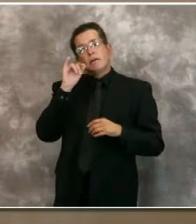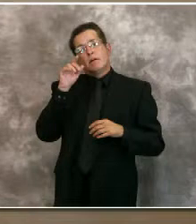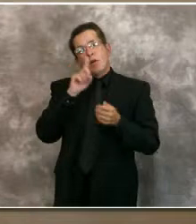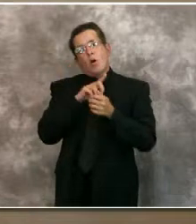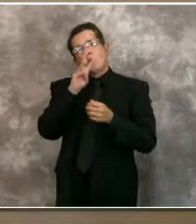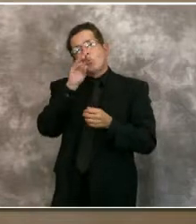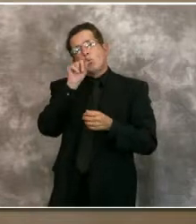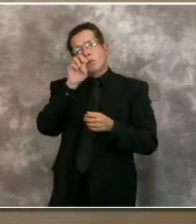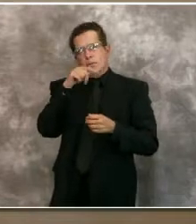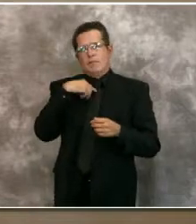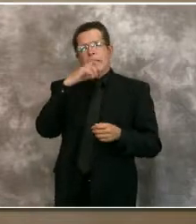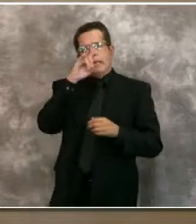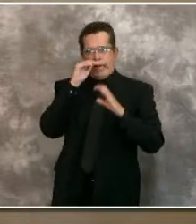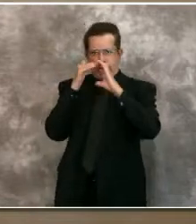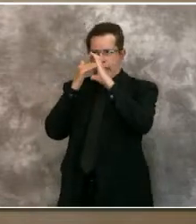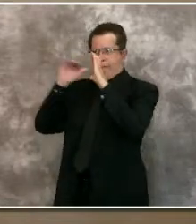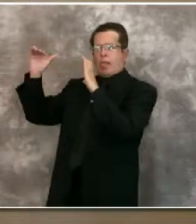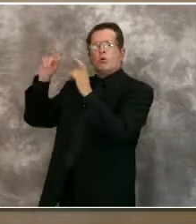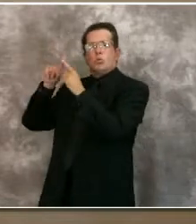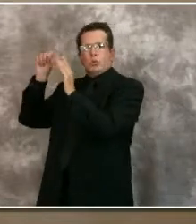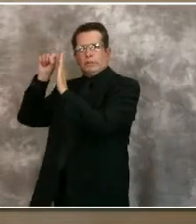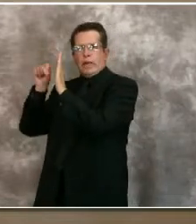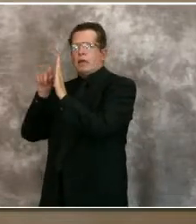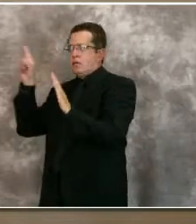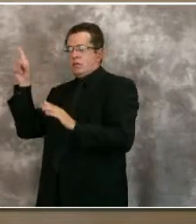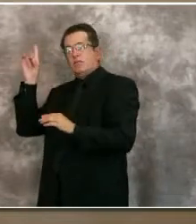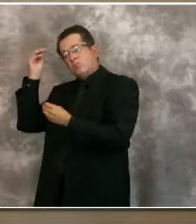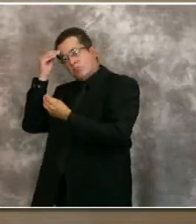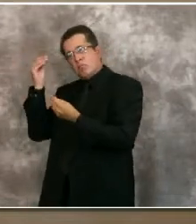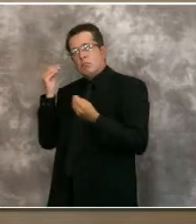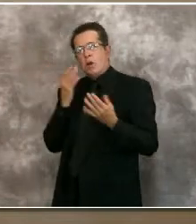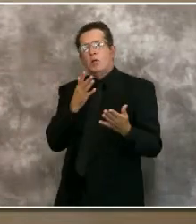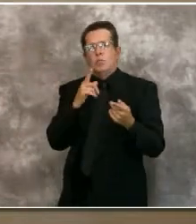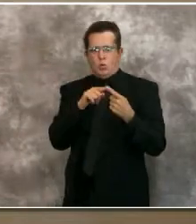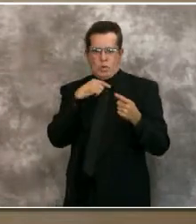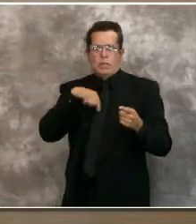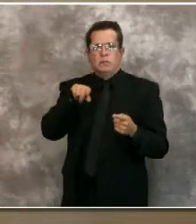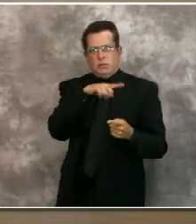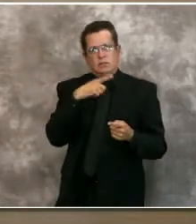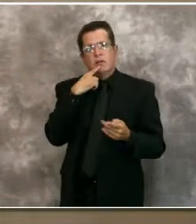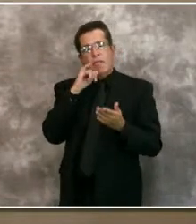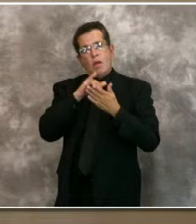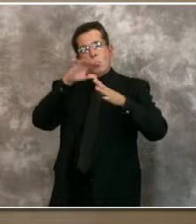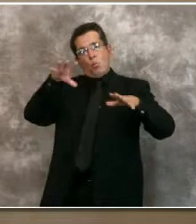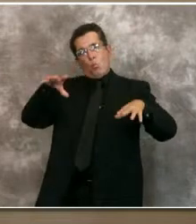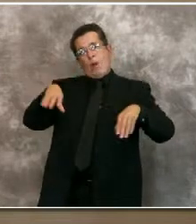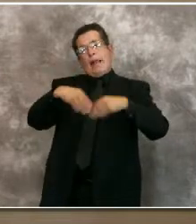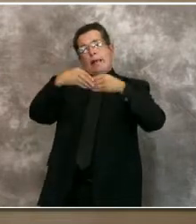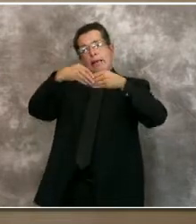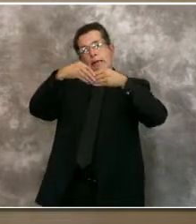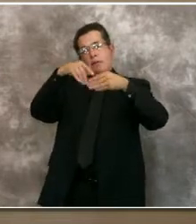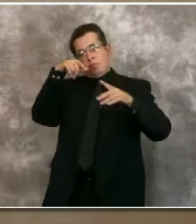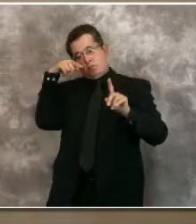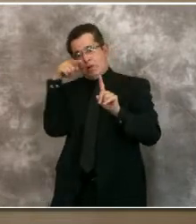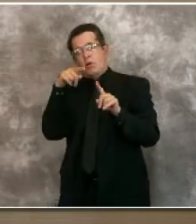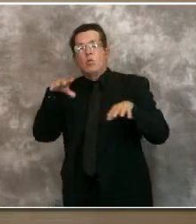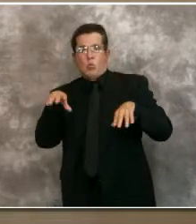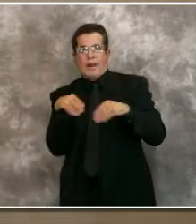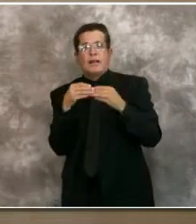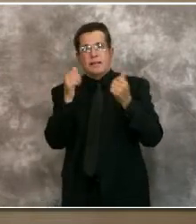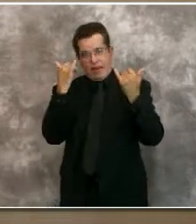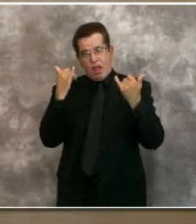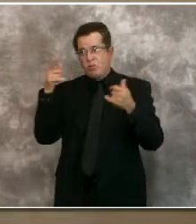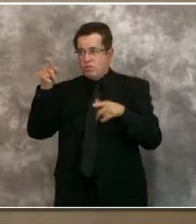we emailed the state, and they provided guidance back to us that weddings are